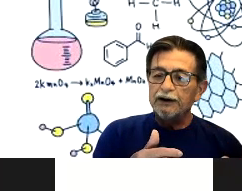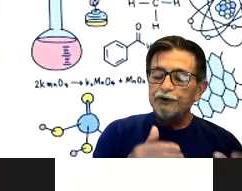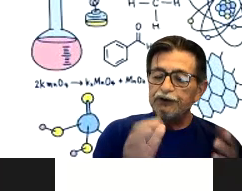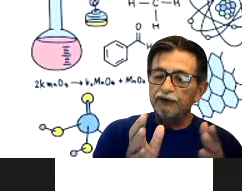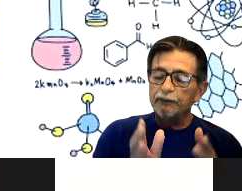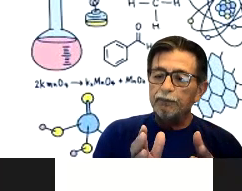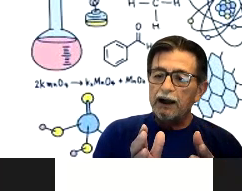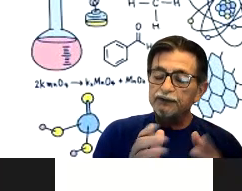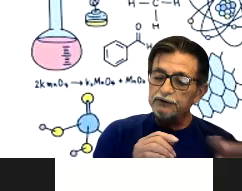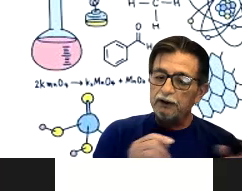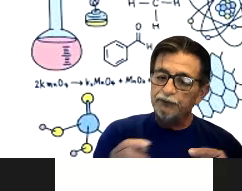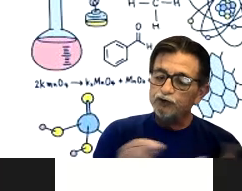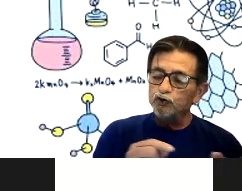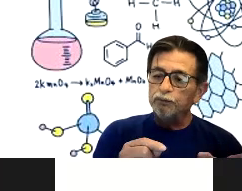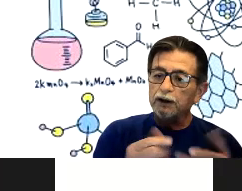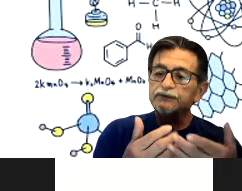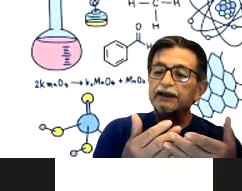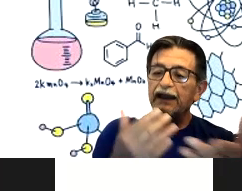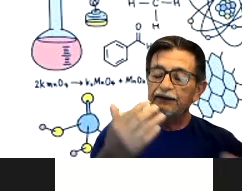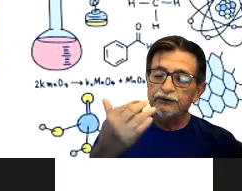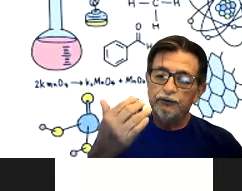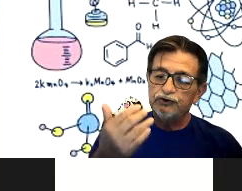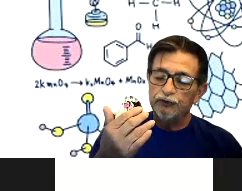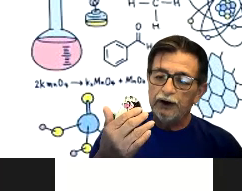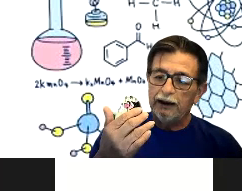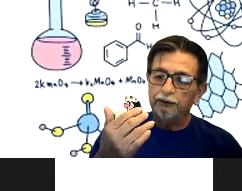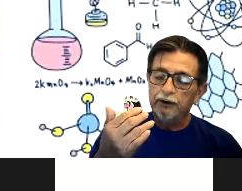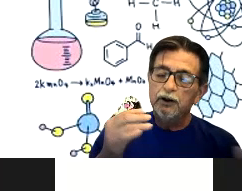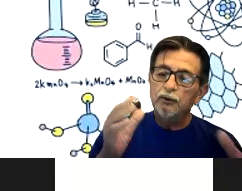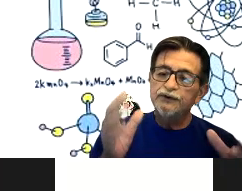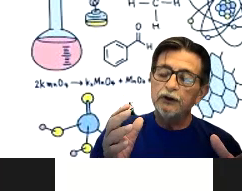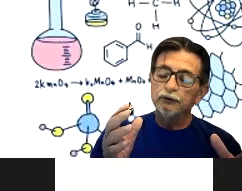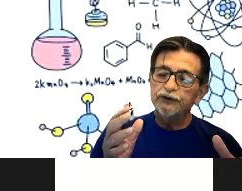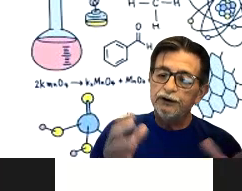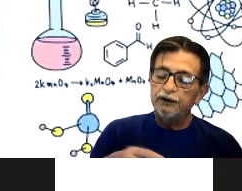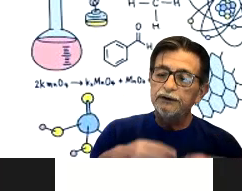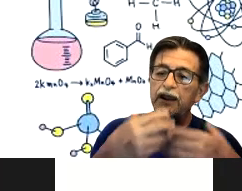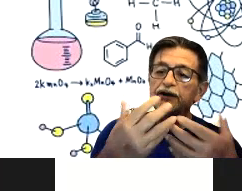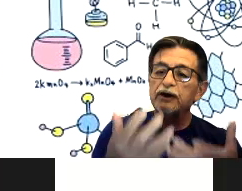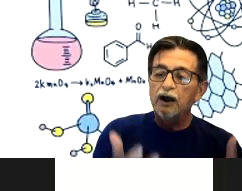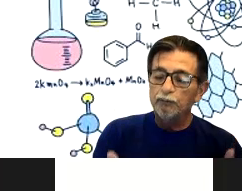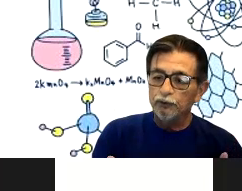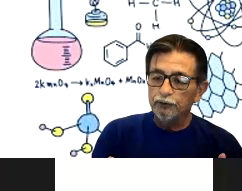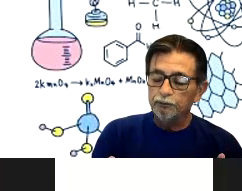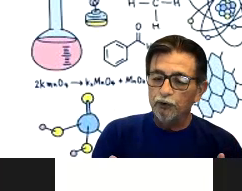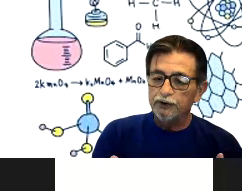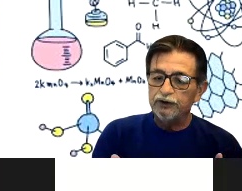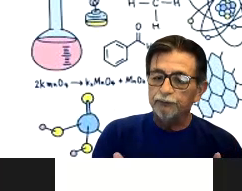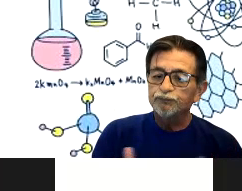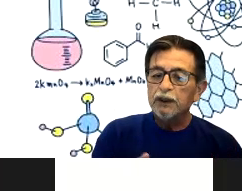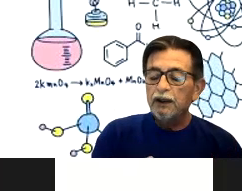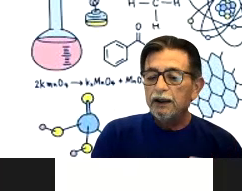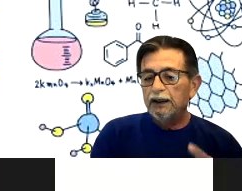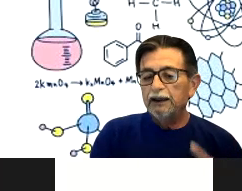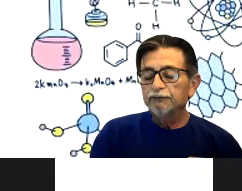the polarity of the bonds, of the two bonds, cancel each other out, resulting in a nonpolar